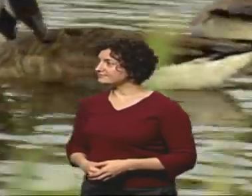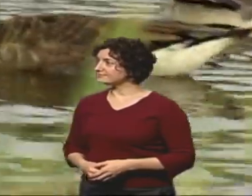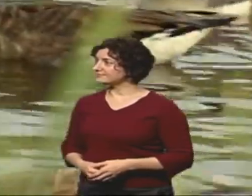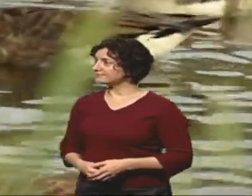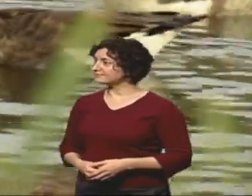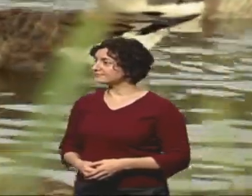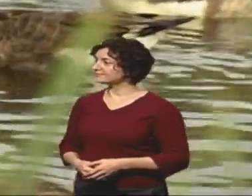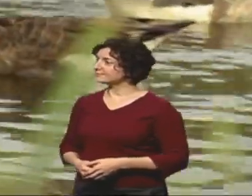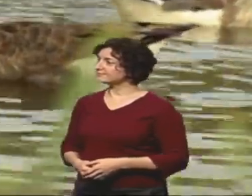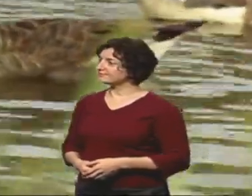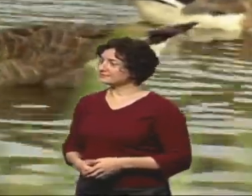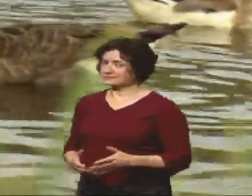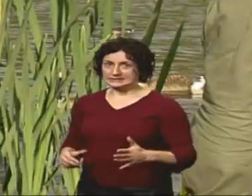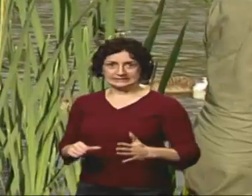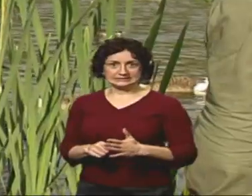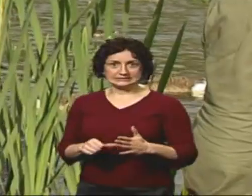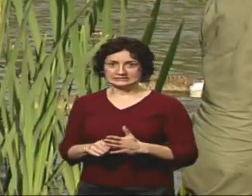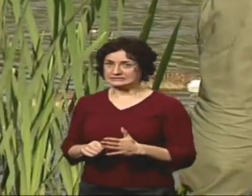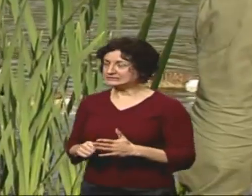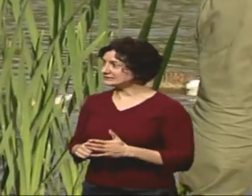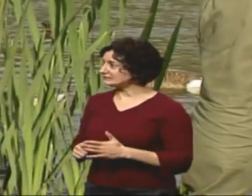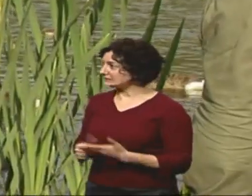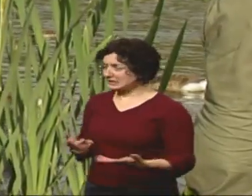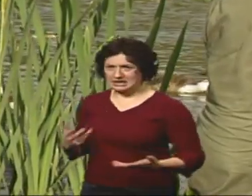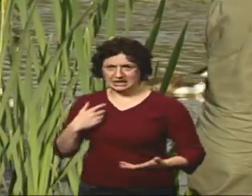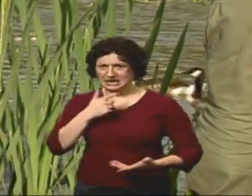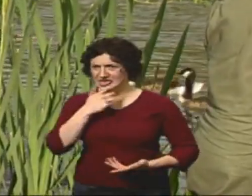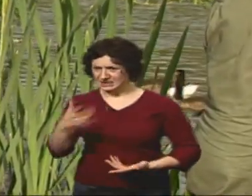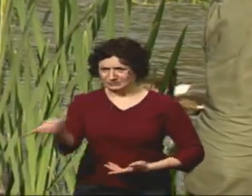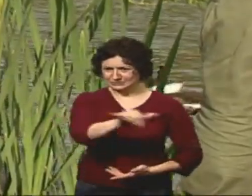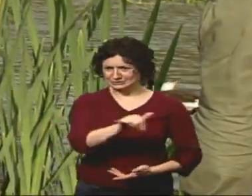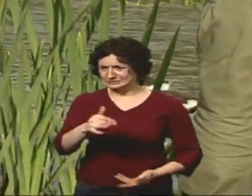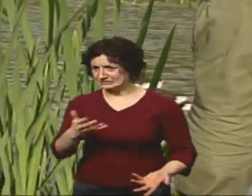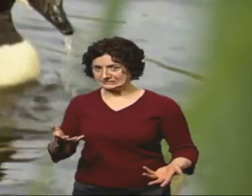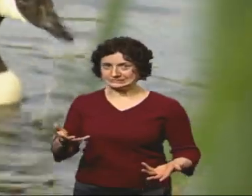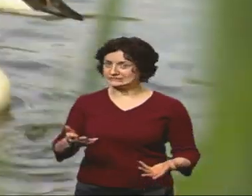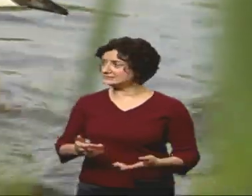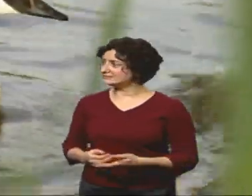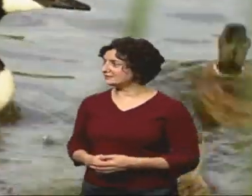I've lost it. You know which one it is now? Just about reachable, but hardly.